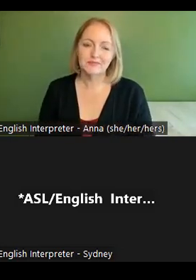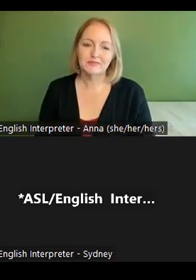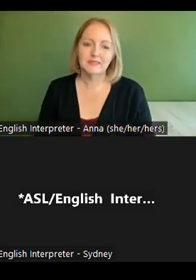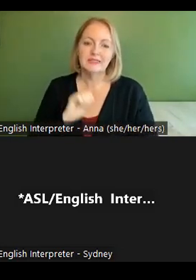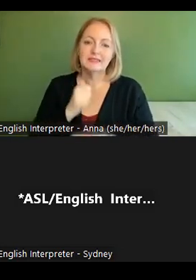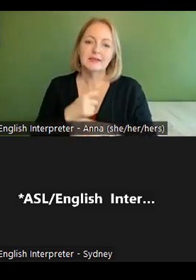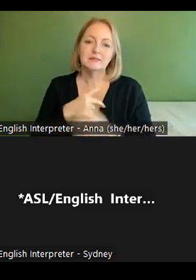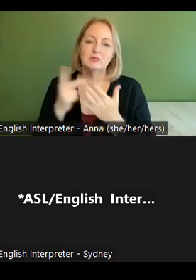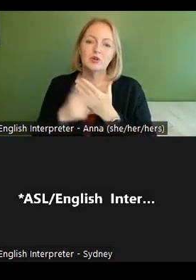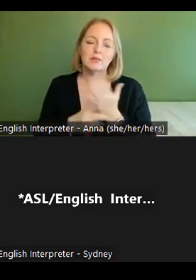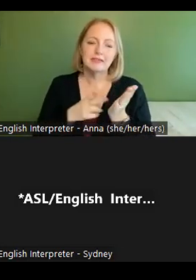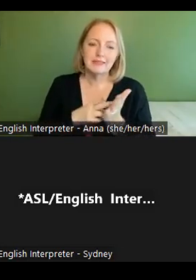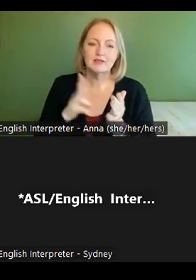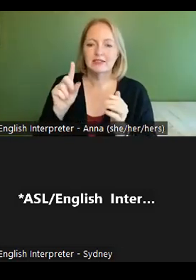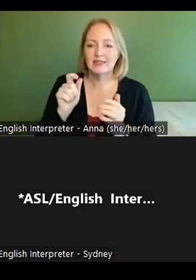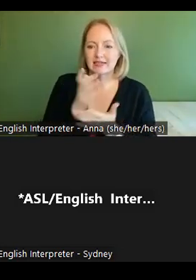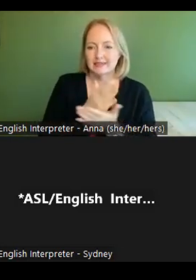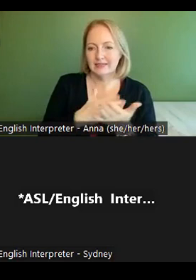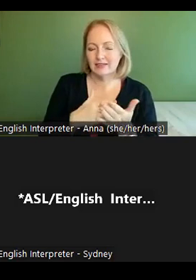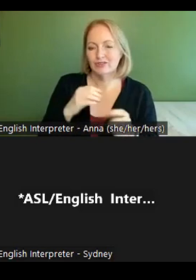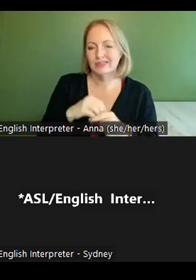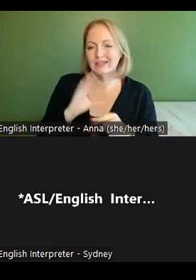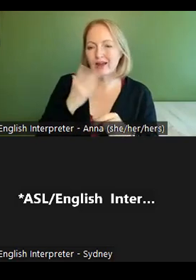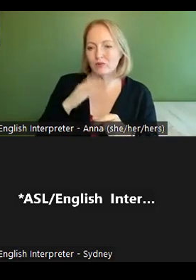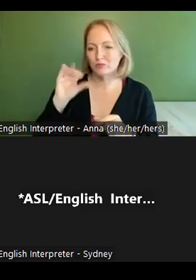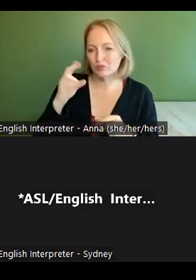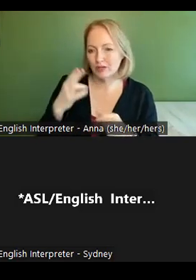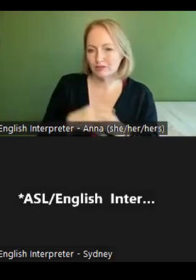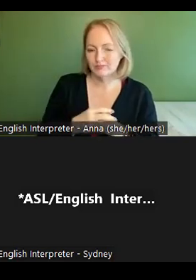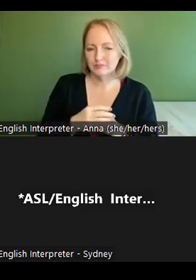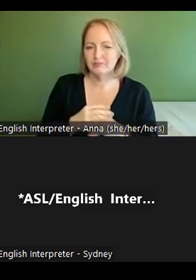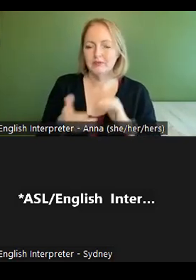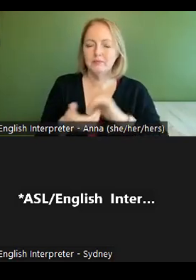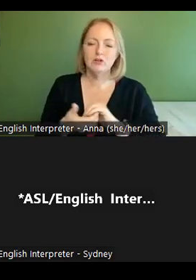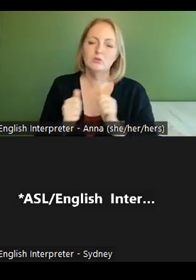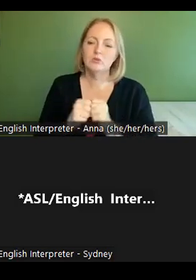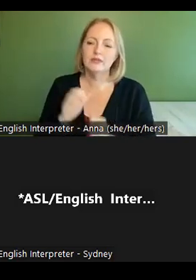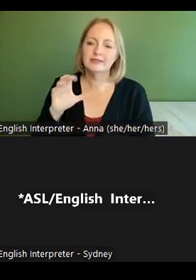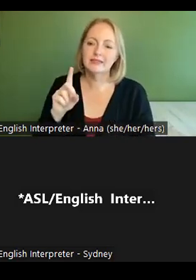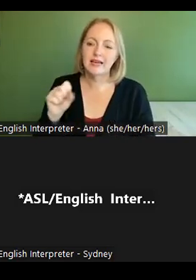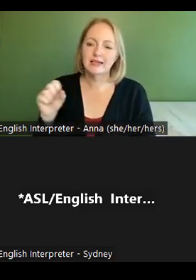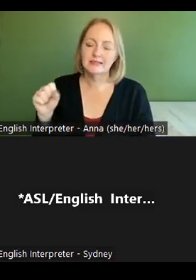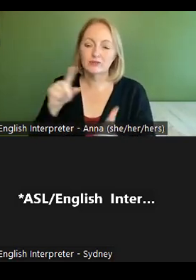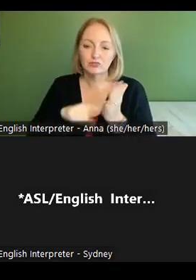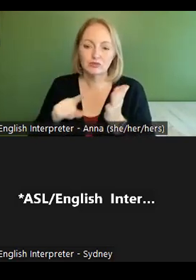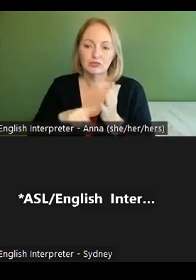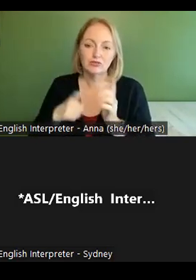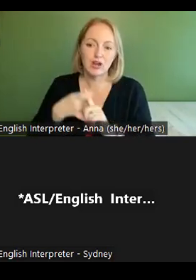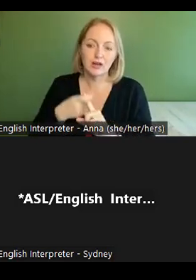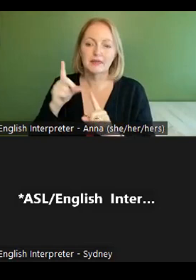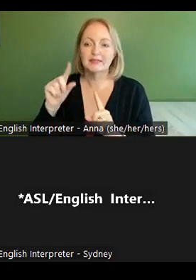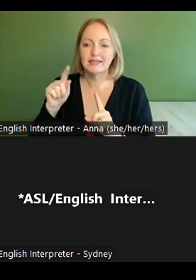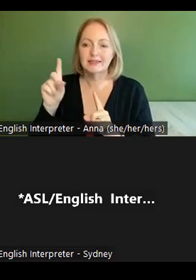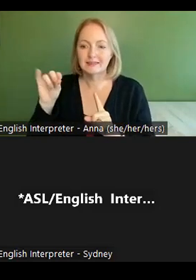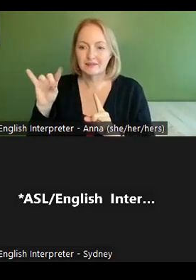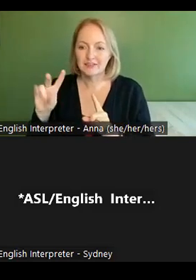Program Integrity and Data section in the CACFP branch. In partnership with CDSS's Research Automation and Data